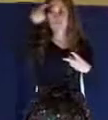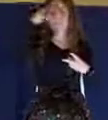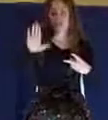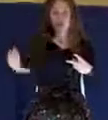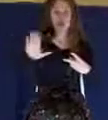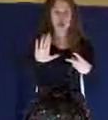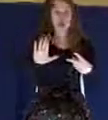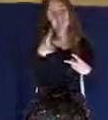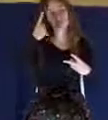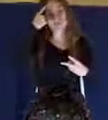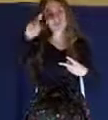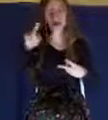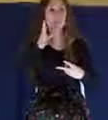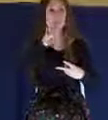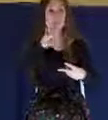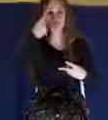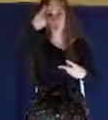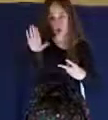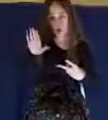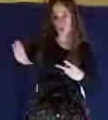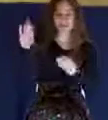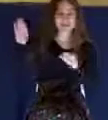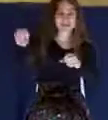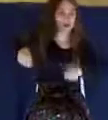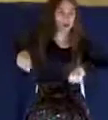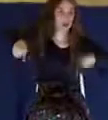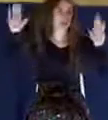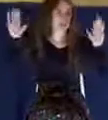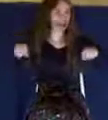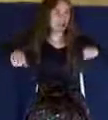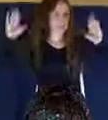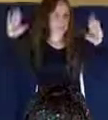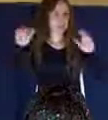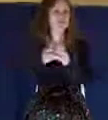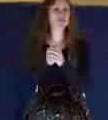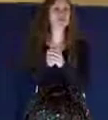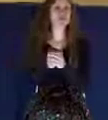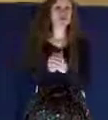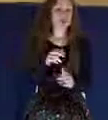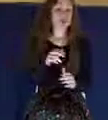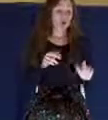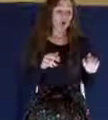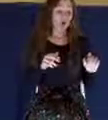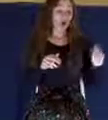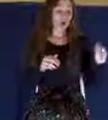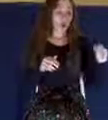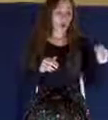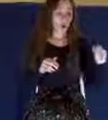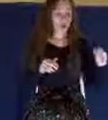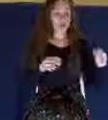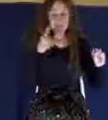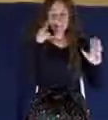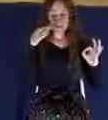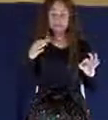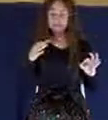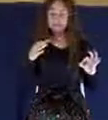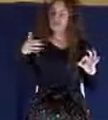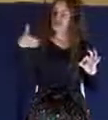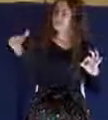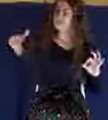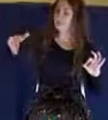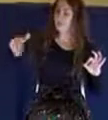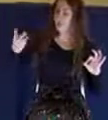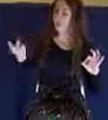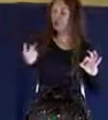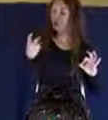Look down at verse 6. Then she arose with her daughters-in-law that they might return from the country of Moab. For she had heard in the country of Moab